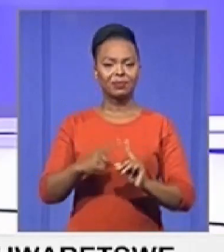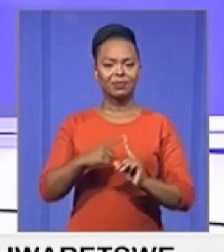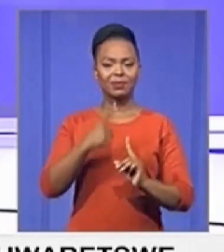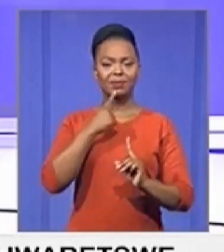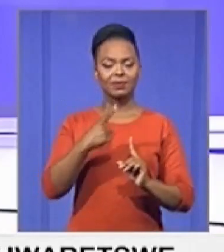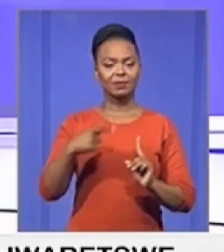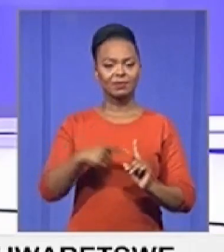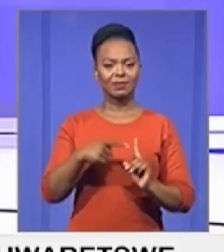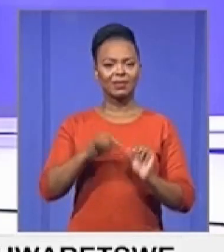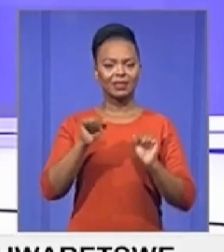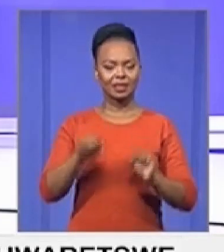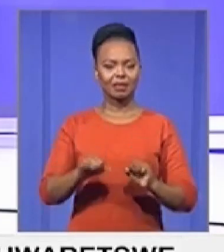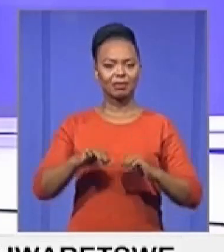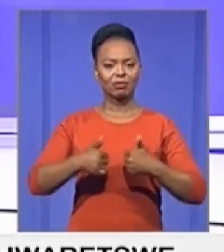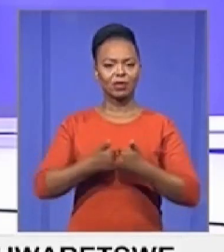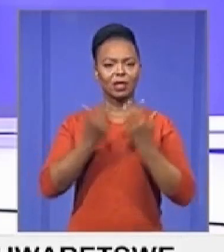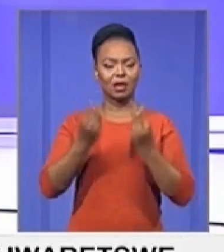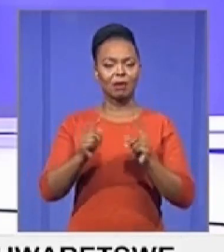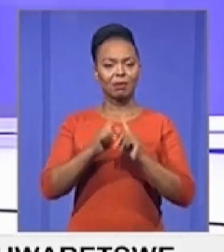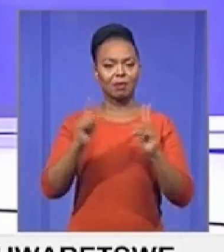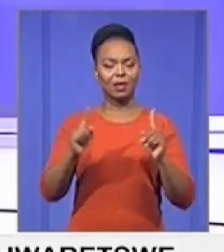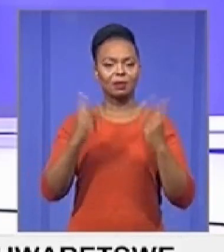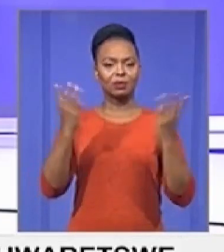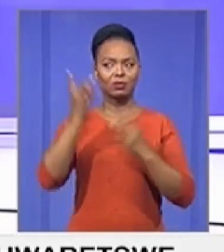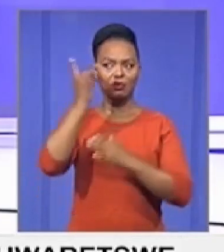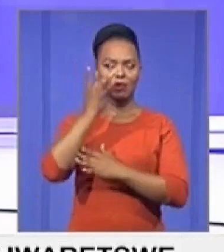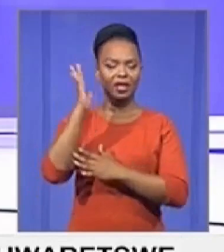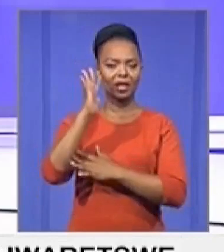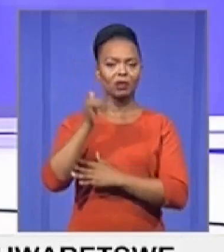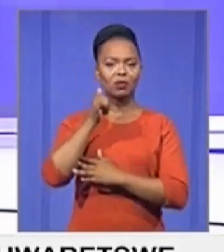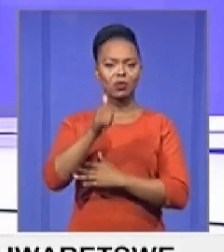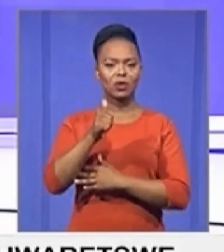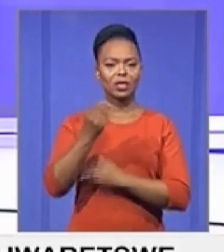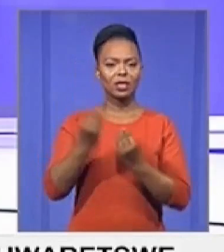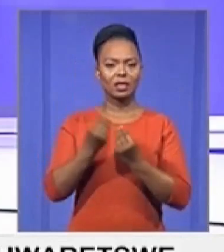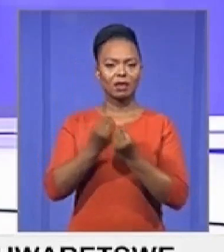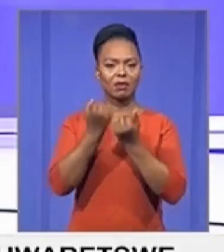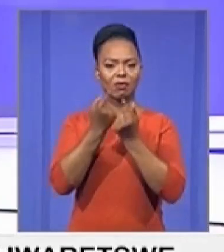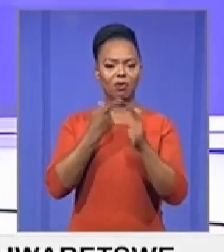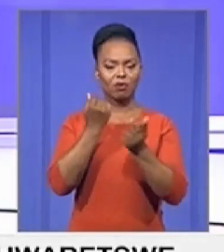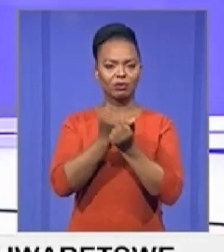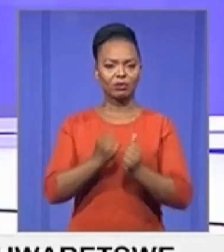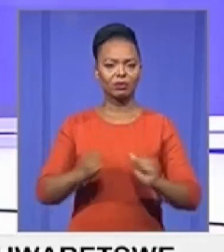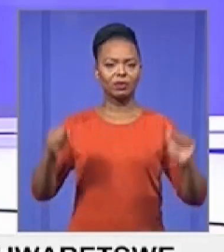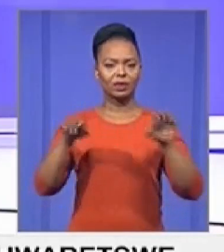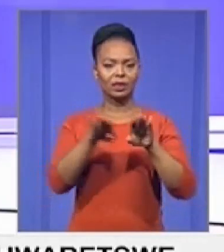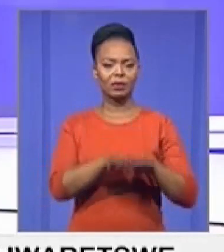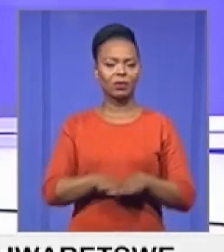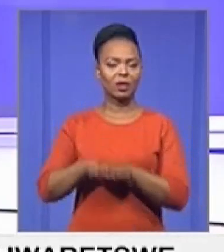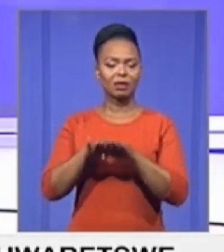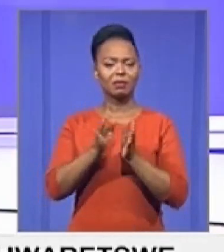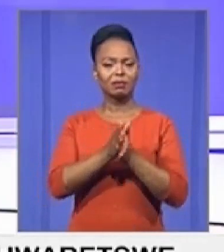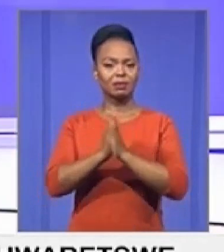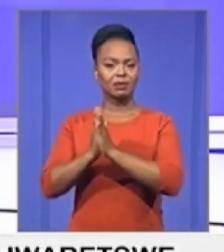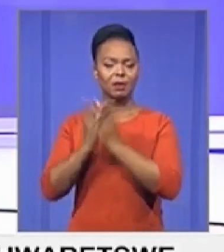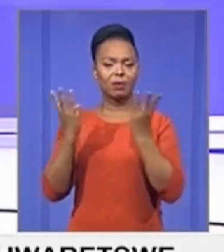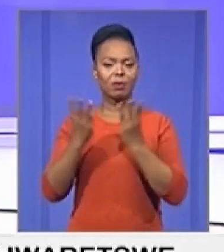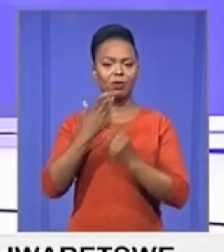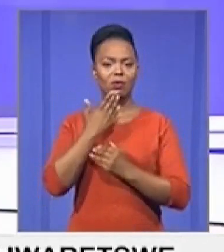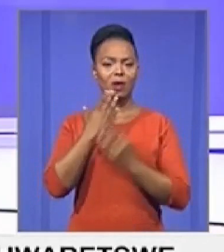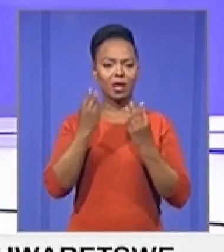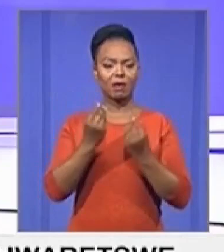hore le ha ho ena diphephetso setjhaba se se lebale tse ntle tse tlisitsweng ke demokrasi. O betsa ipiletsa ho bohle ba na le